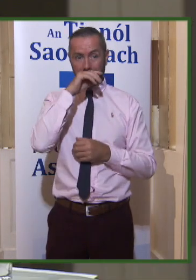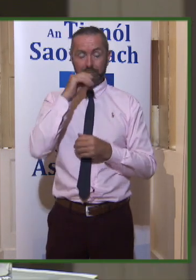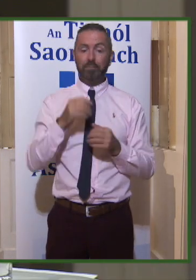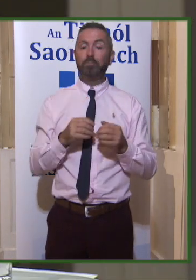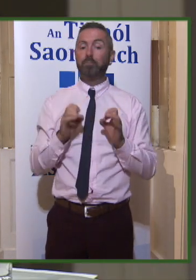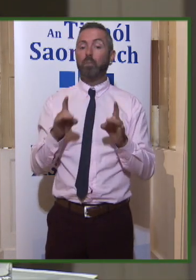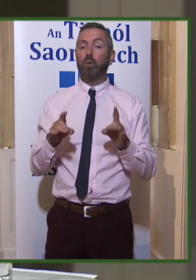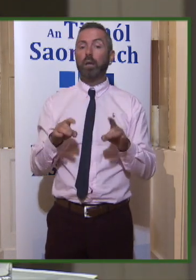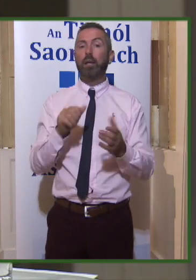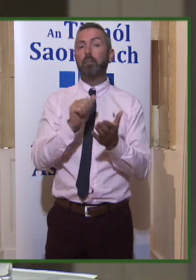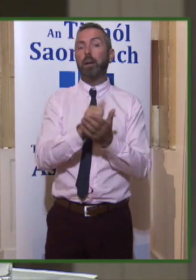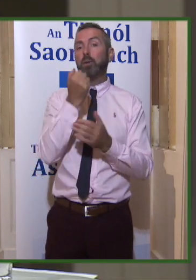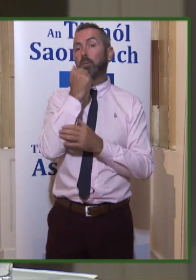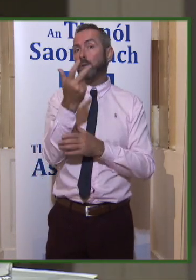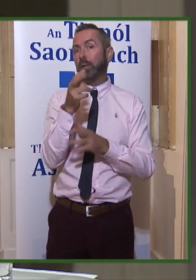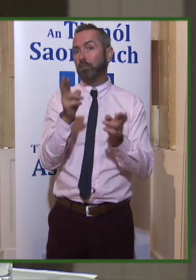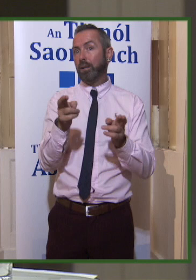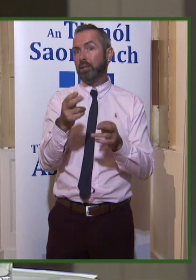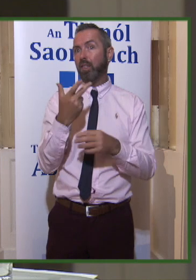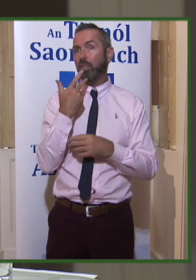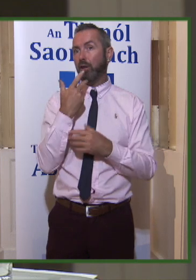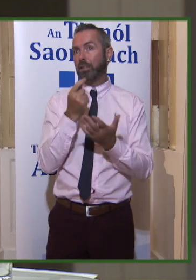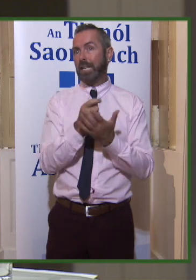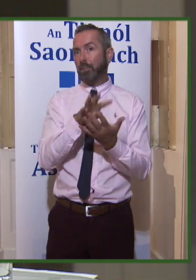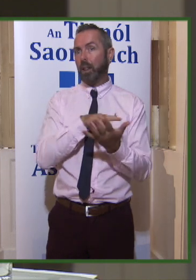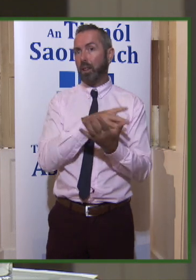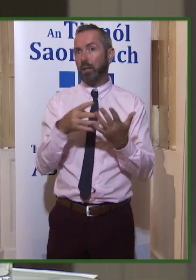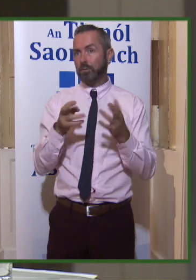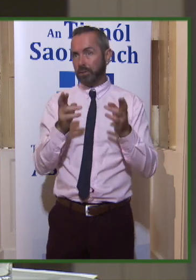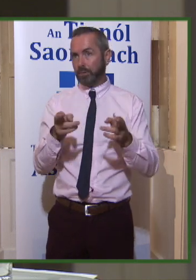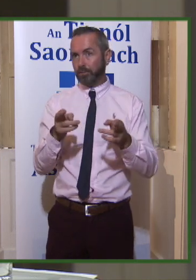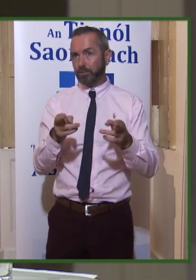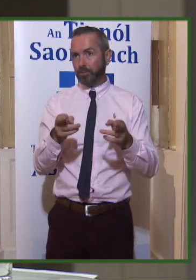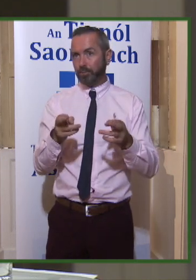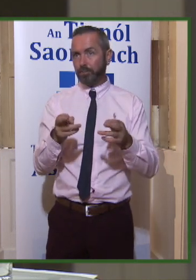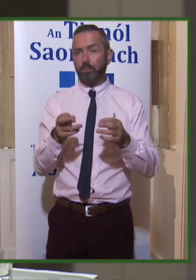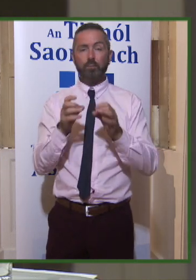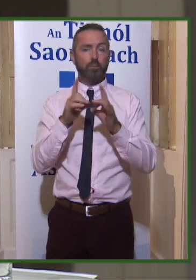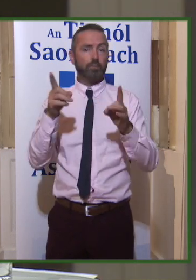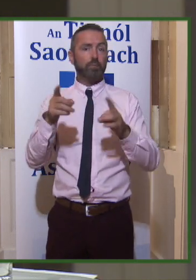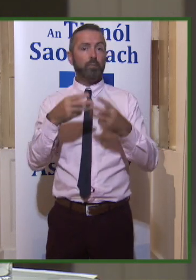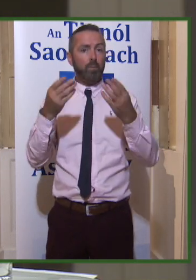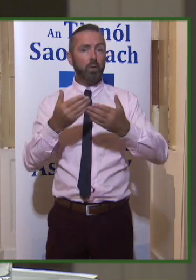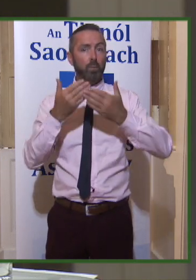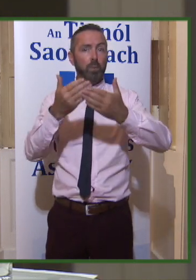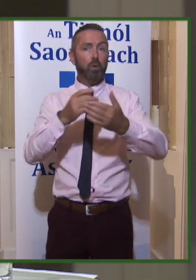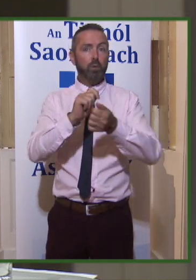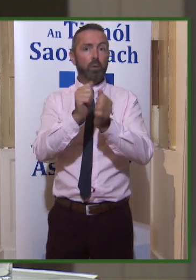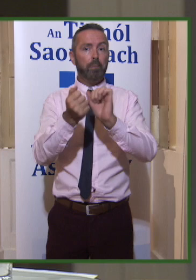Francis, you're on ballot paper 3. It's the third table. And could you just read out your proposal? What are you proposing to